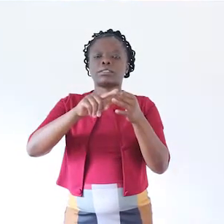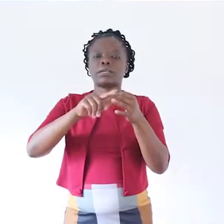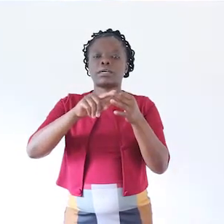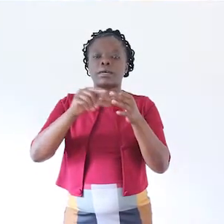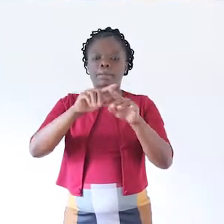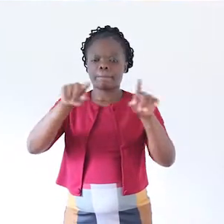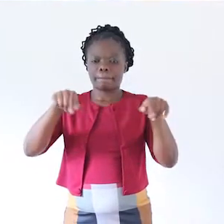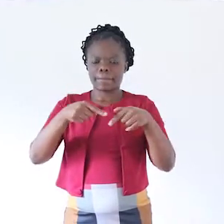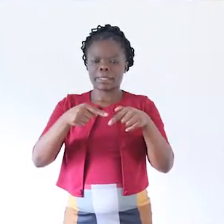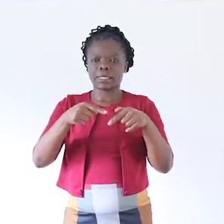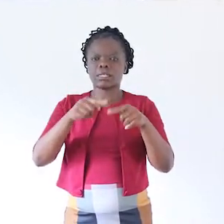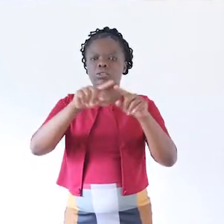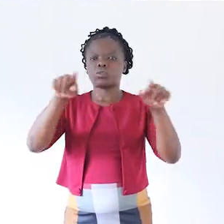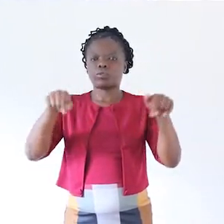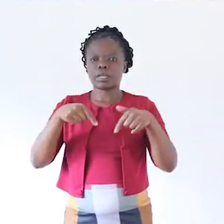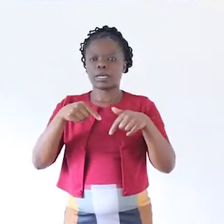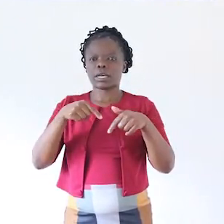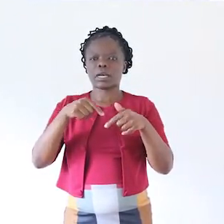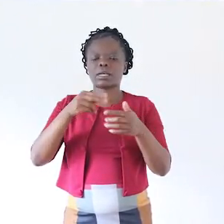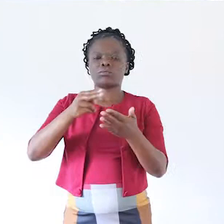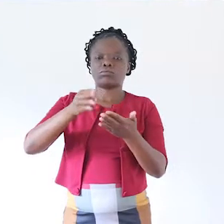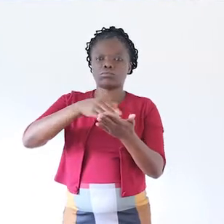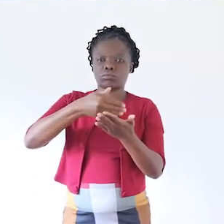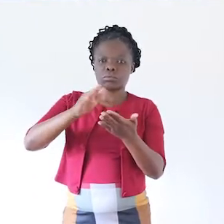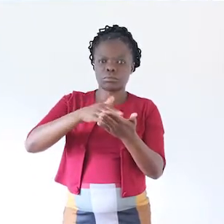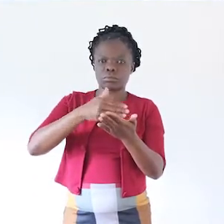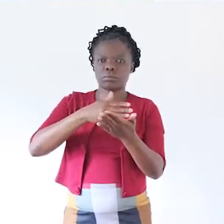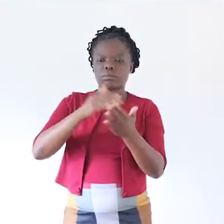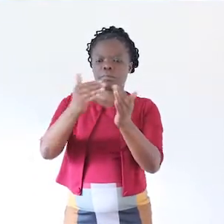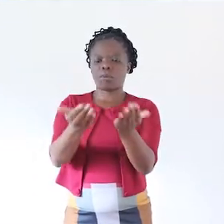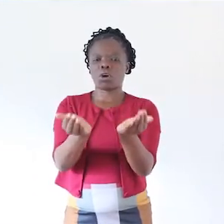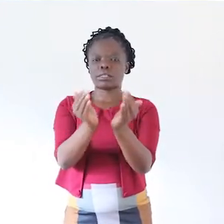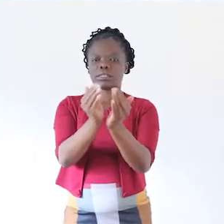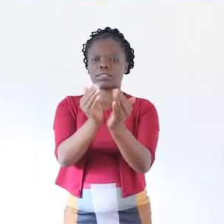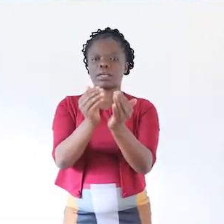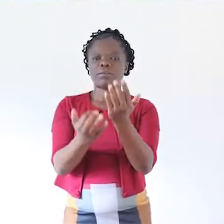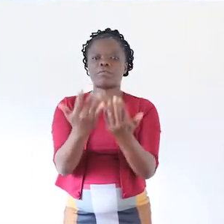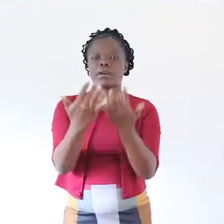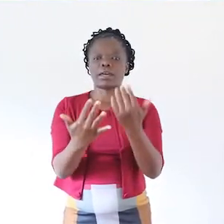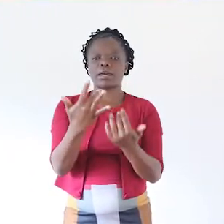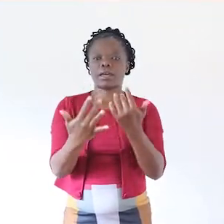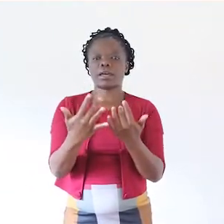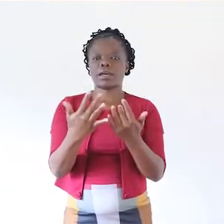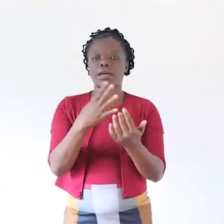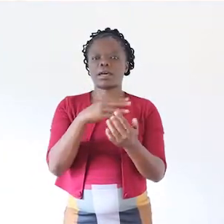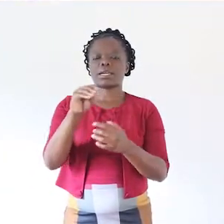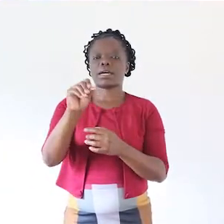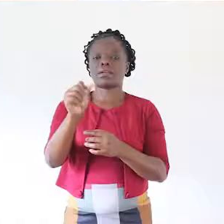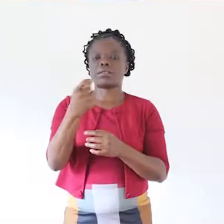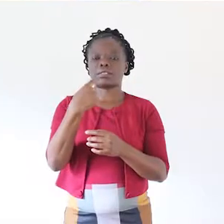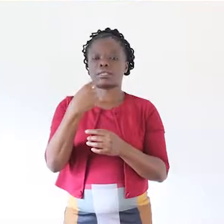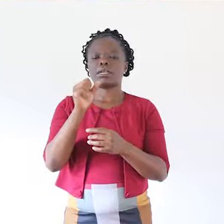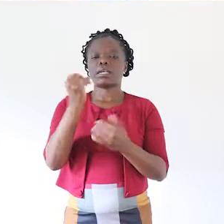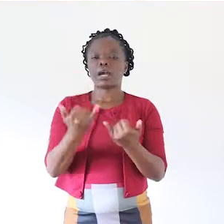basin, sufuria, wooden spoon, bowls, fire, hot pan, and the groundnuts. We